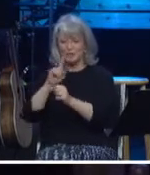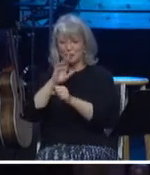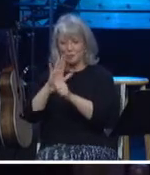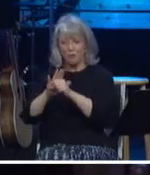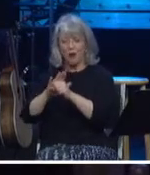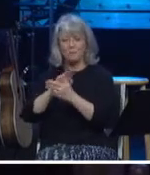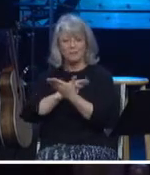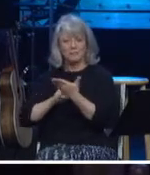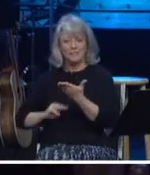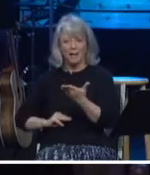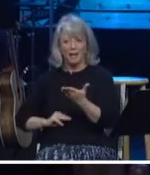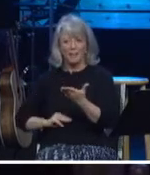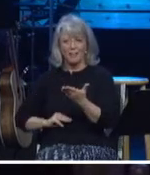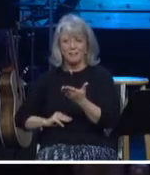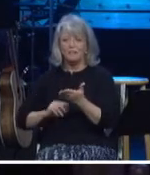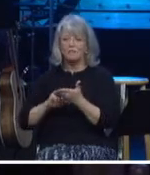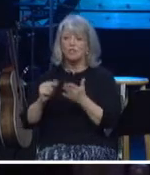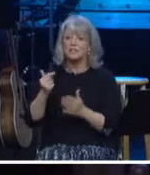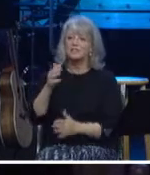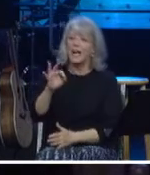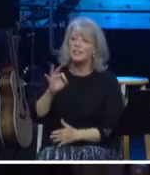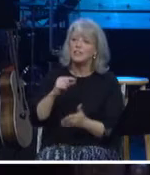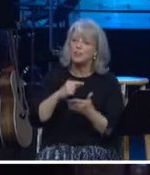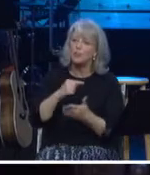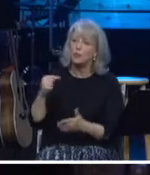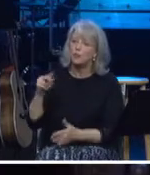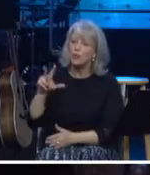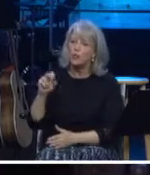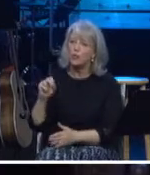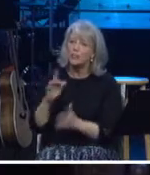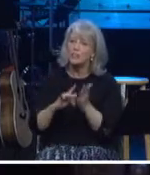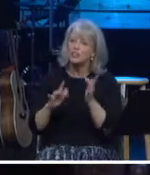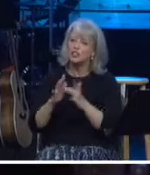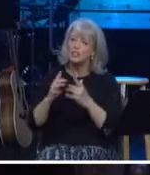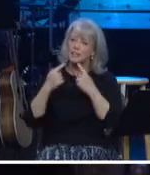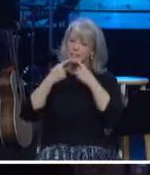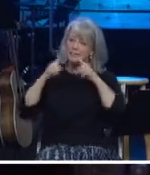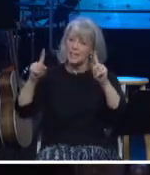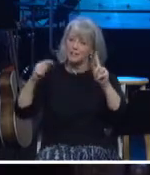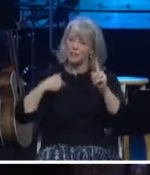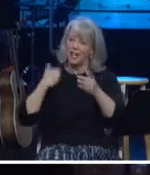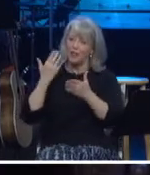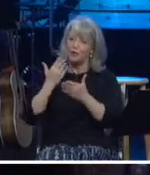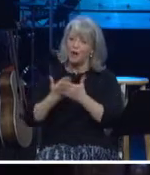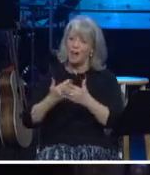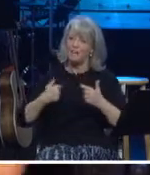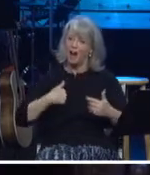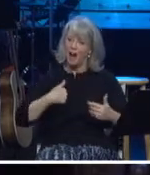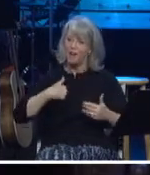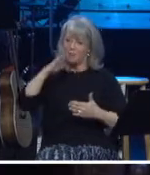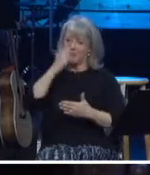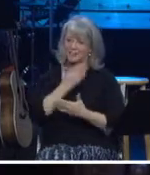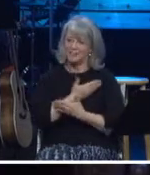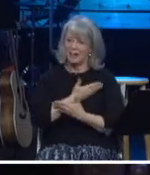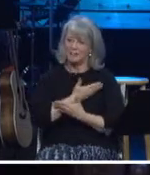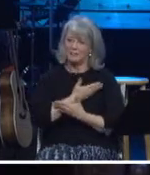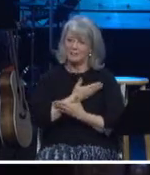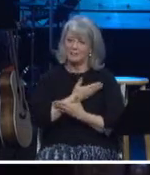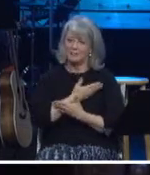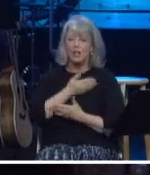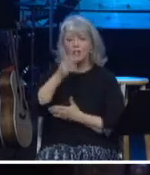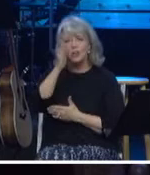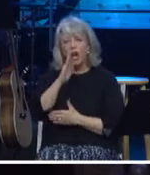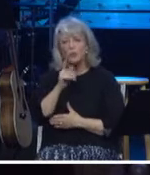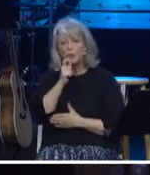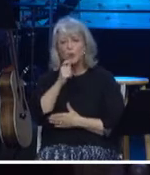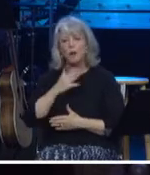Verses 19 through 30, Jesus proclaims his arrival, I am the Son. God is my Father.